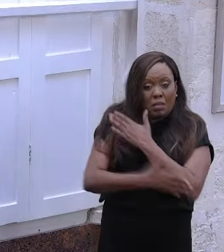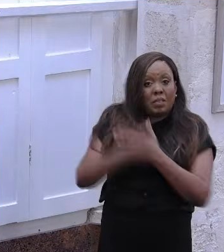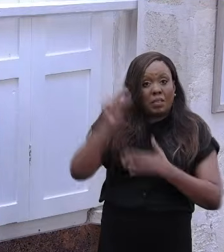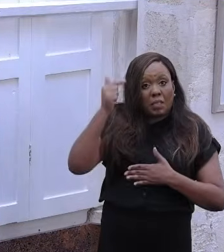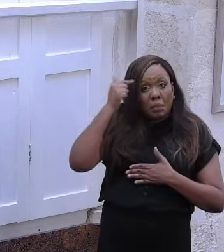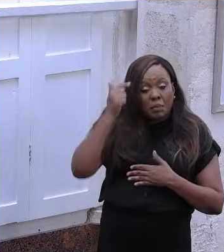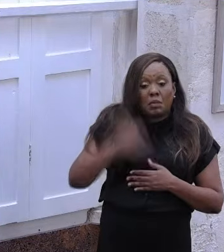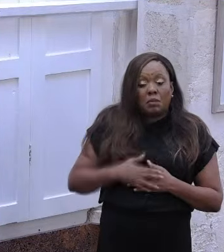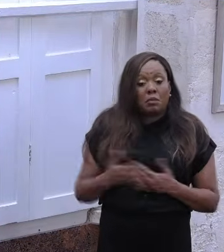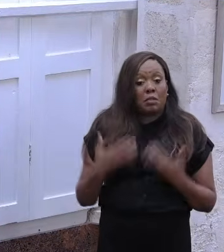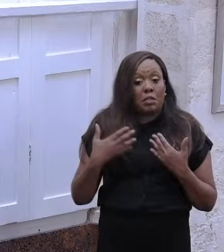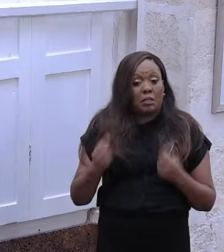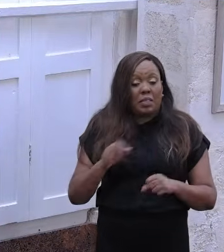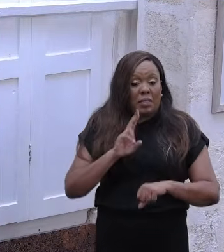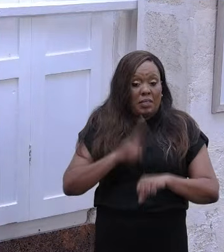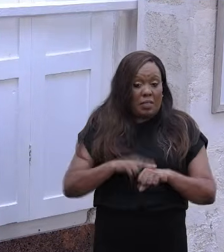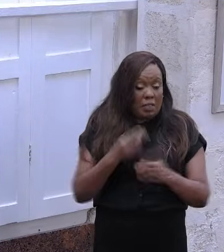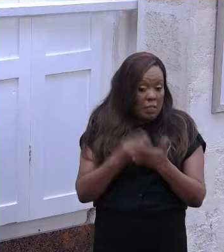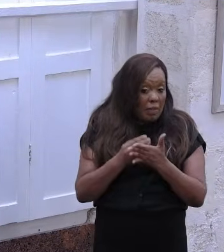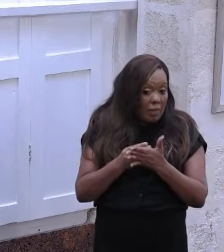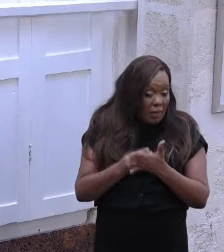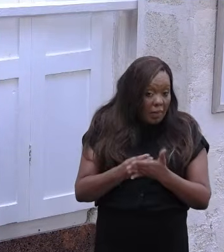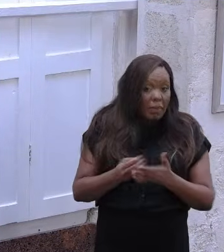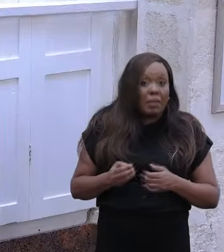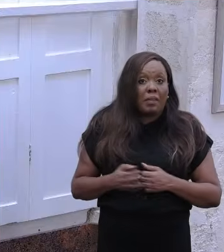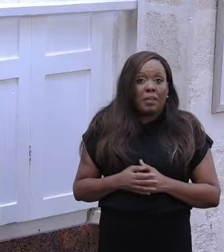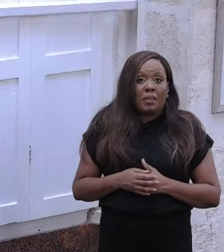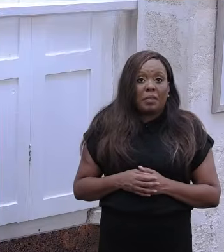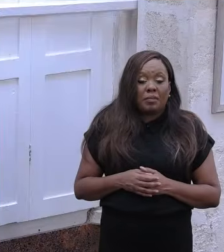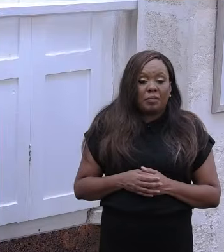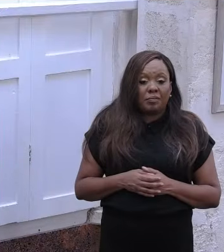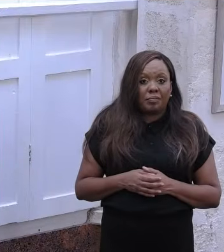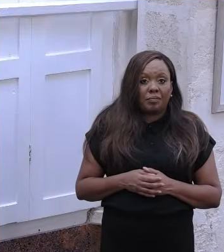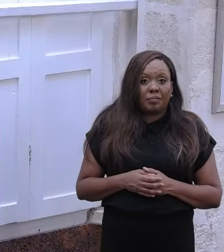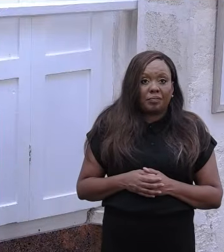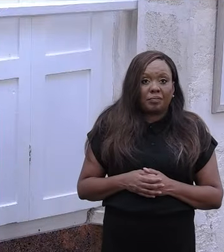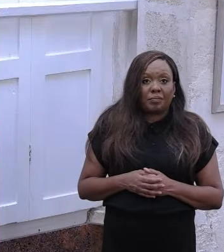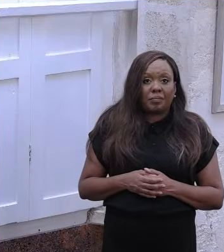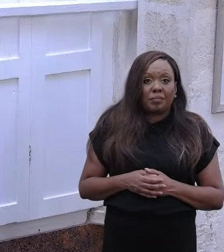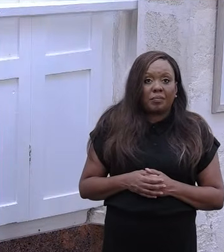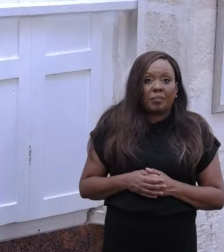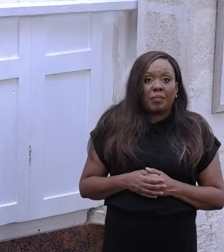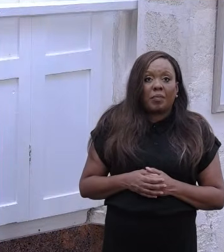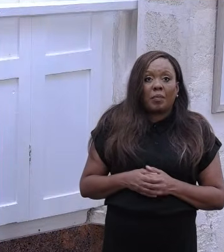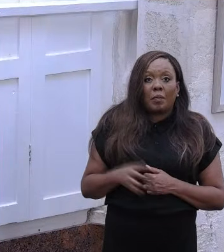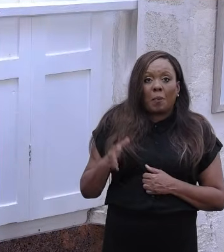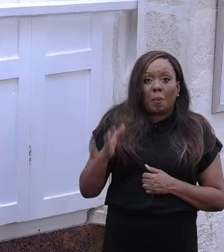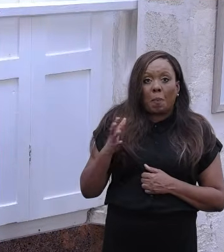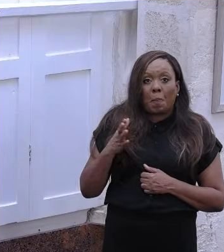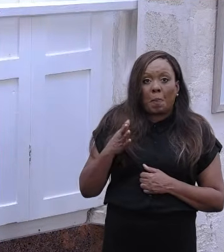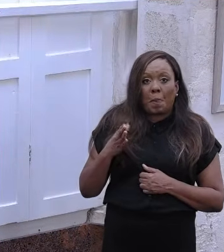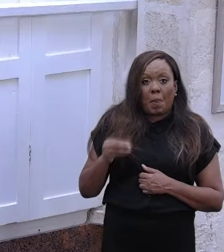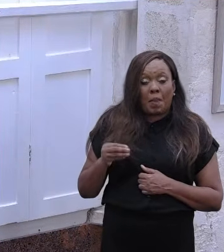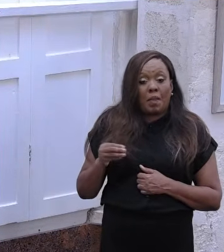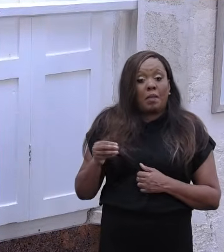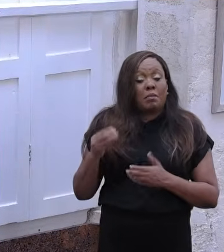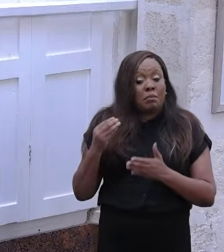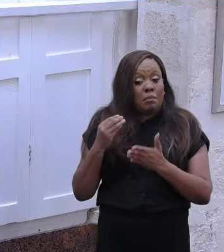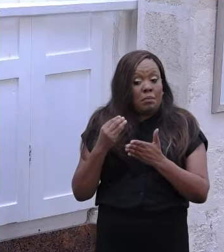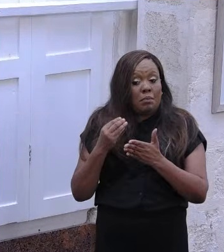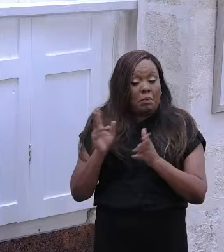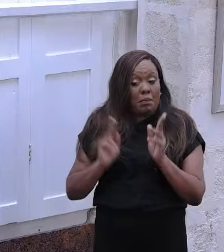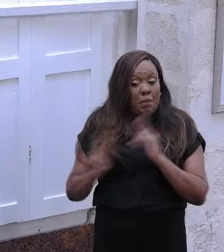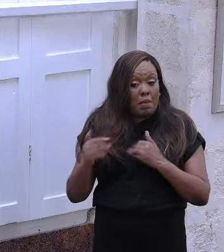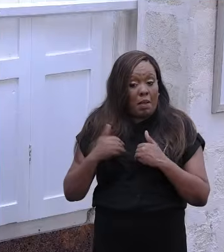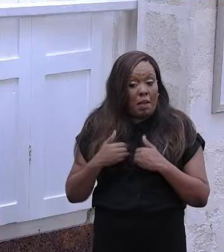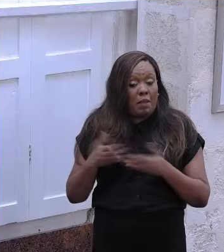national funds that they have. And they keep that money, and then those people have the right then to come to Barbados and